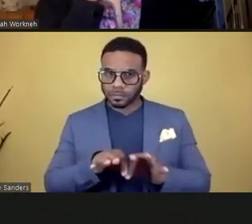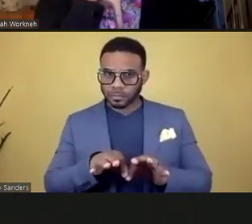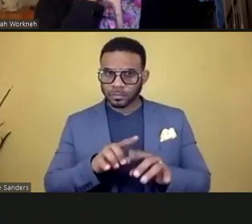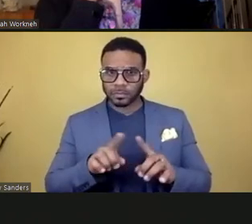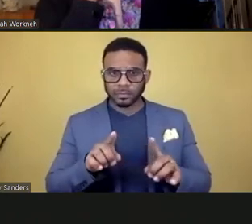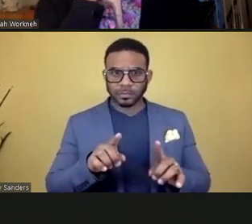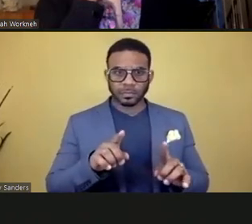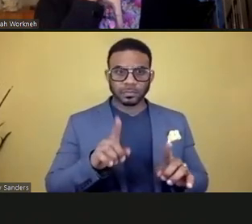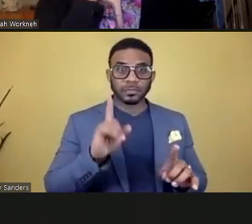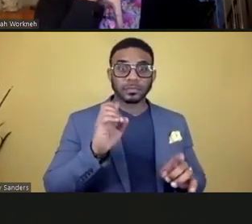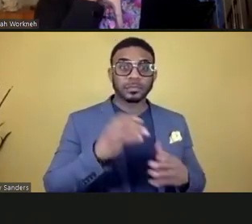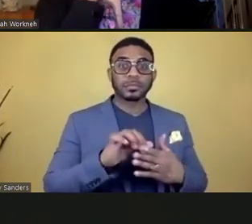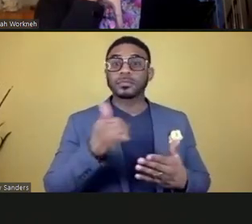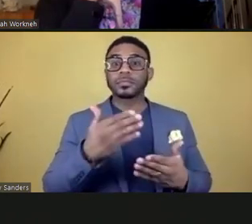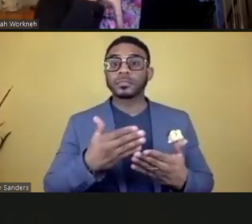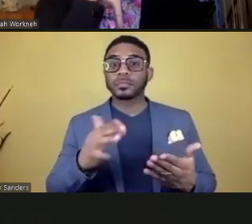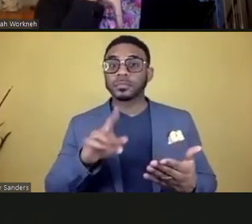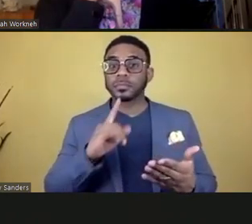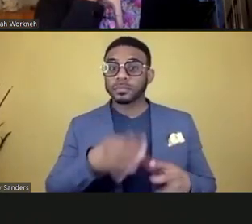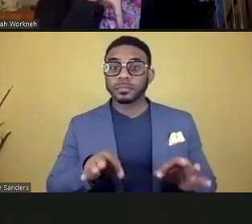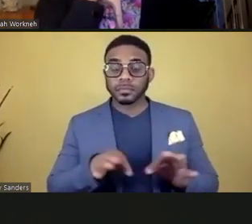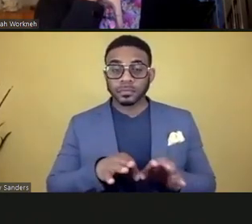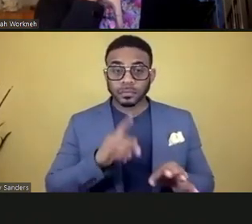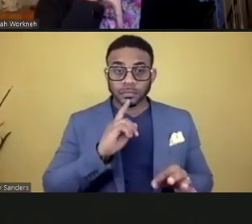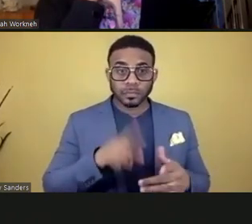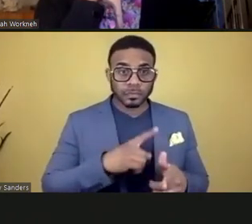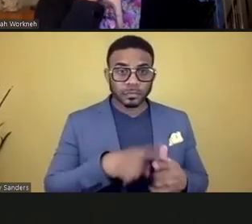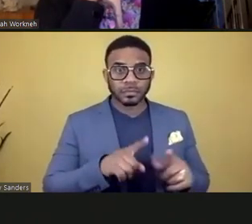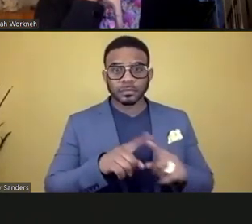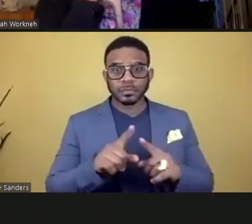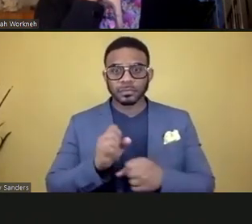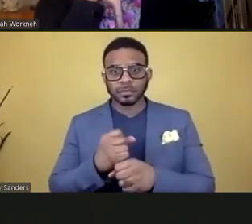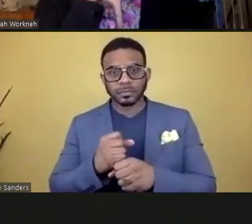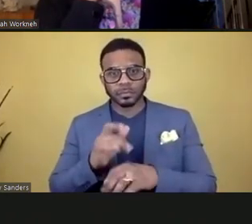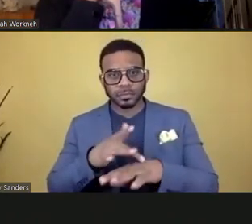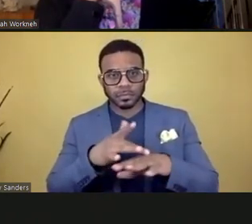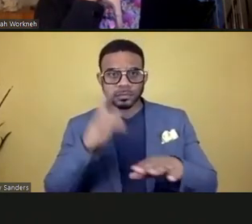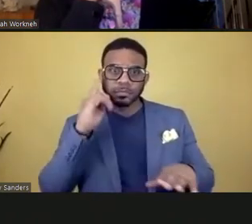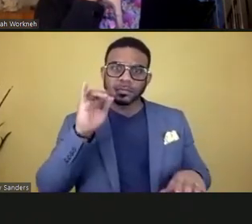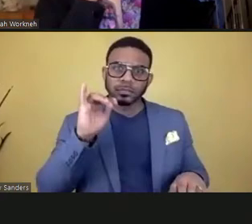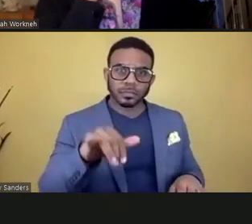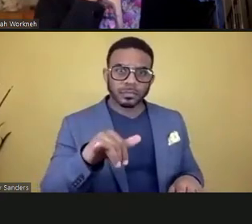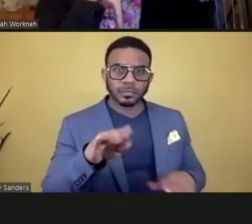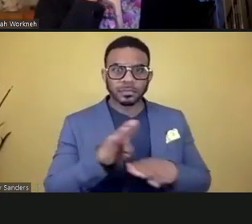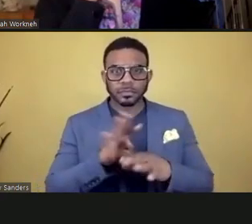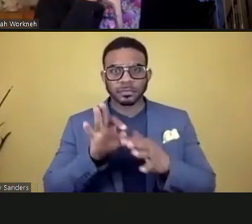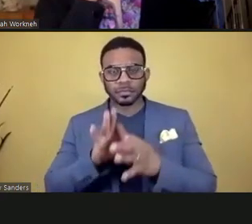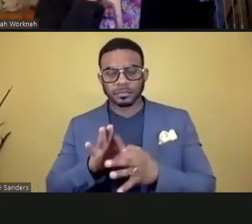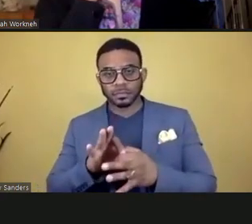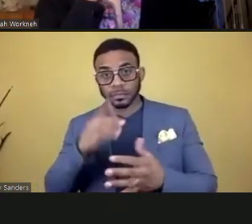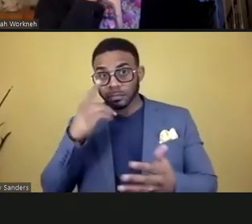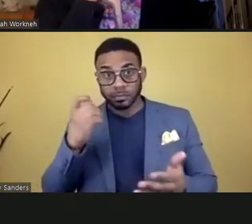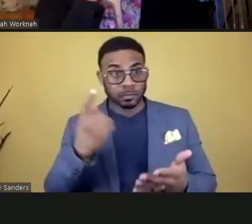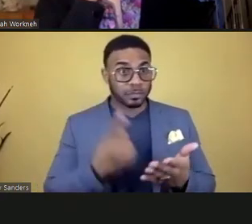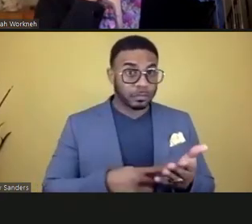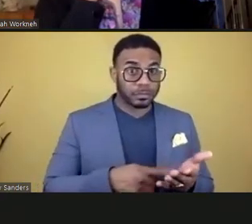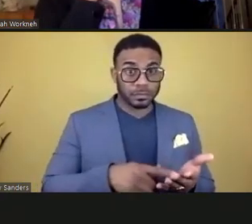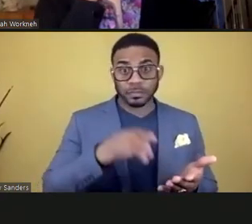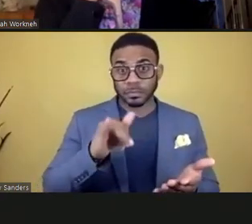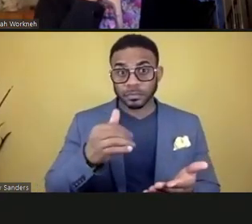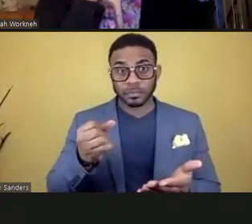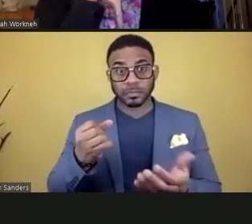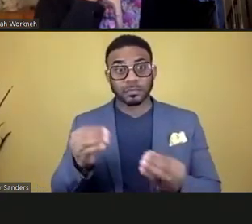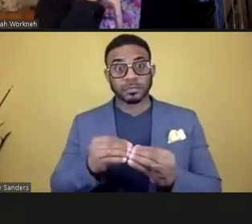But one of the other things that is important is then also making room for that business relationship, because sometimes that holds